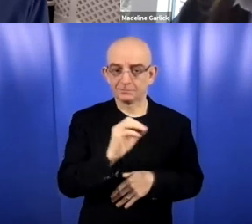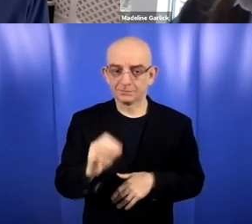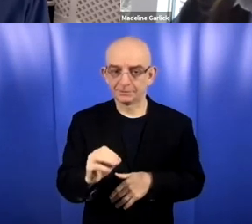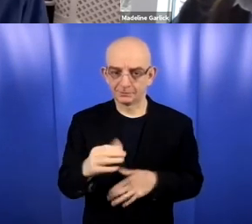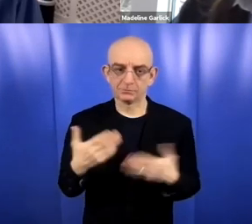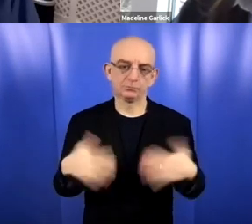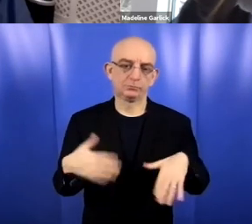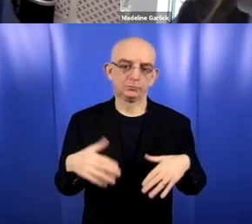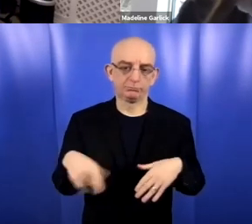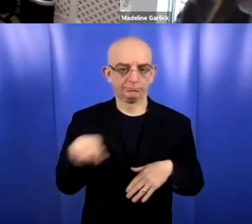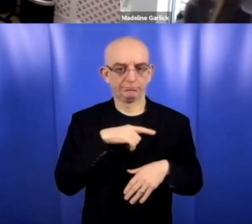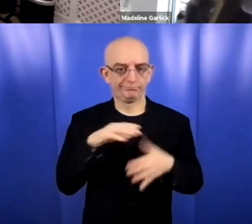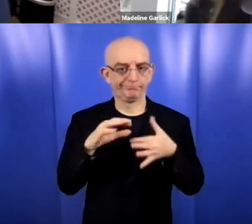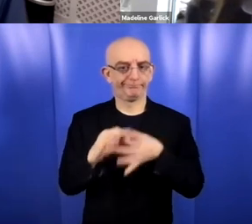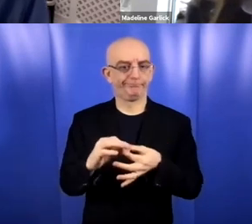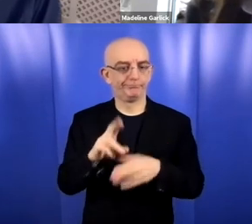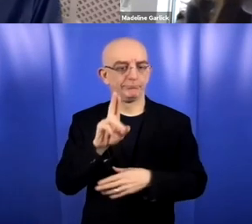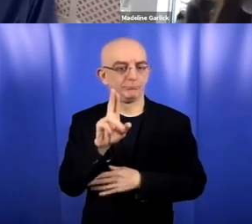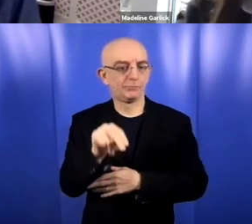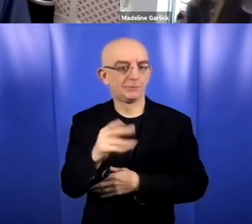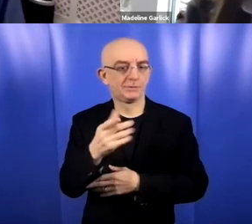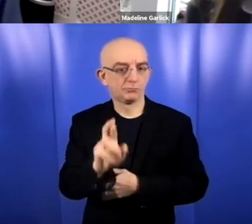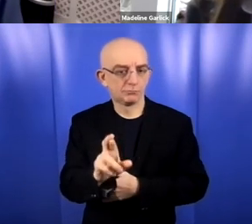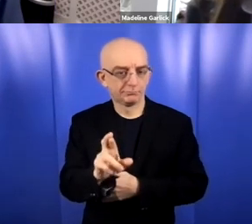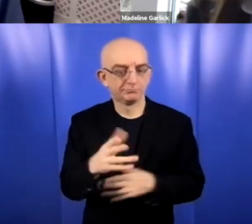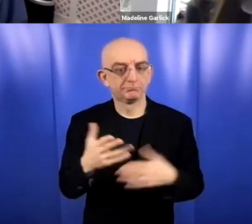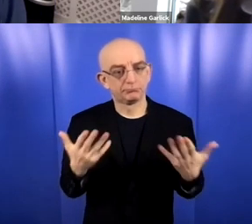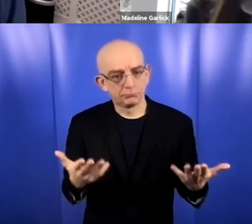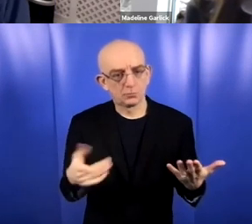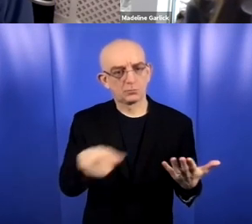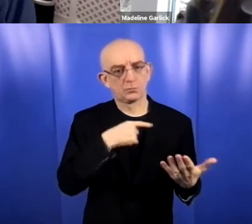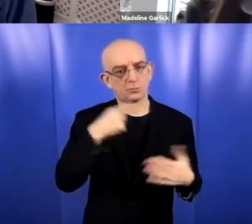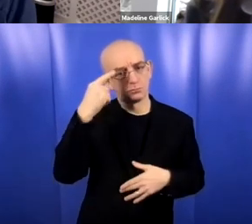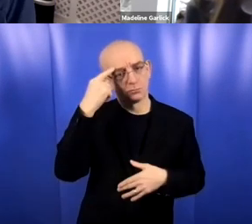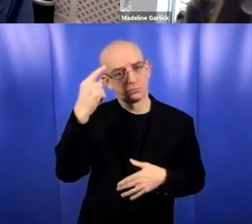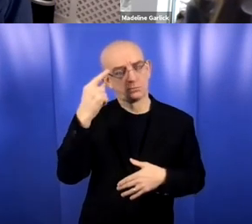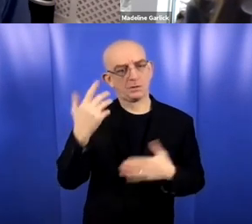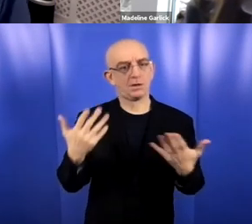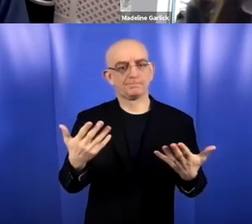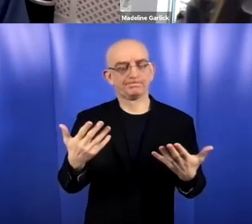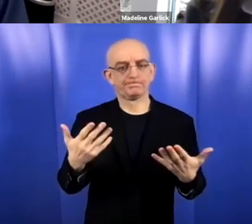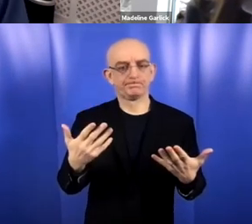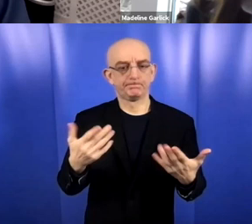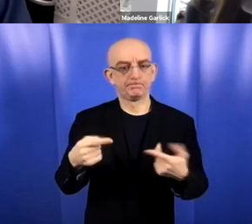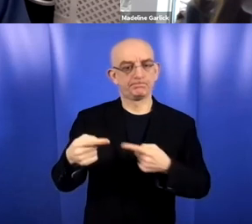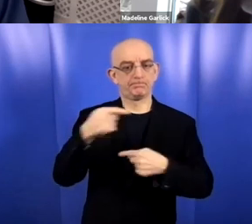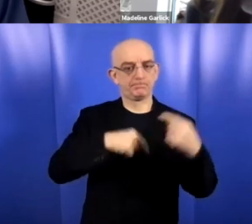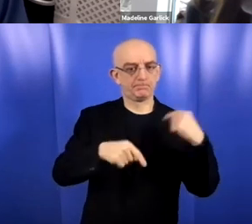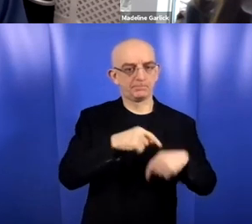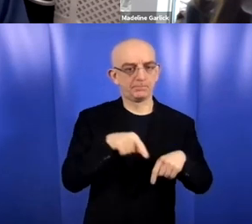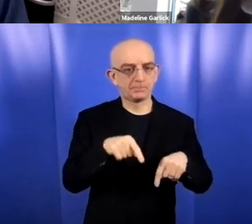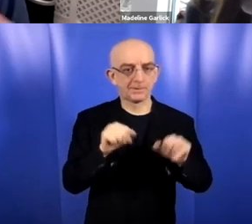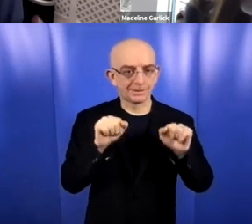idea more specifically, the UN as a whole, including UNHCR, is part